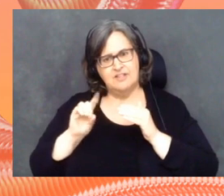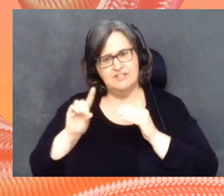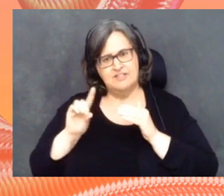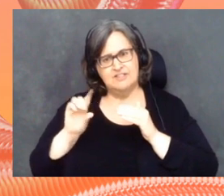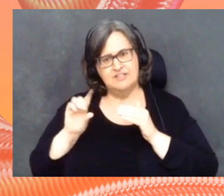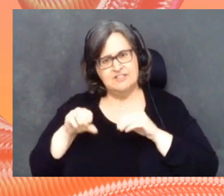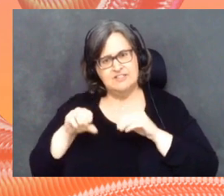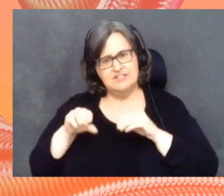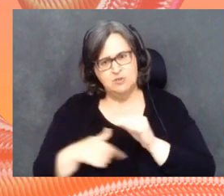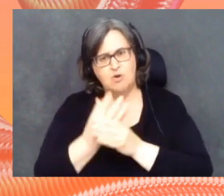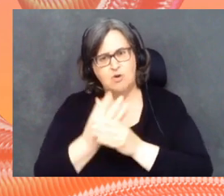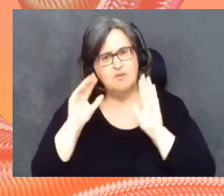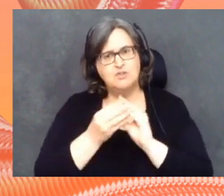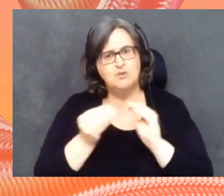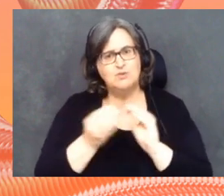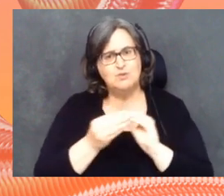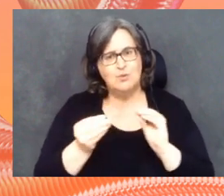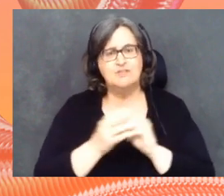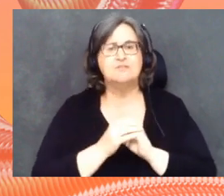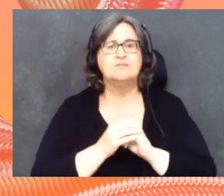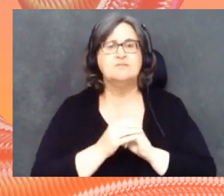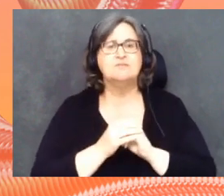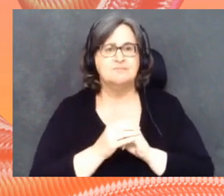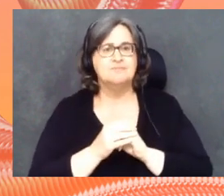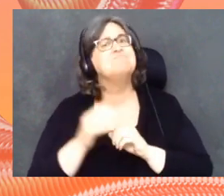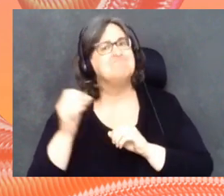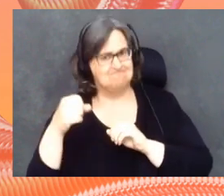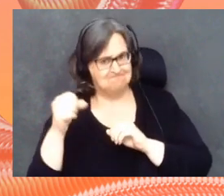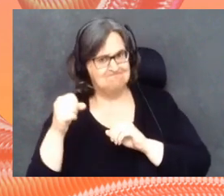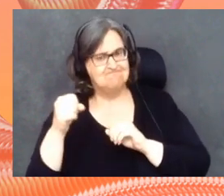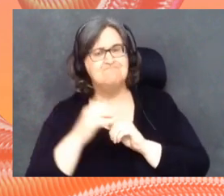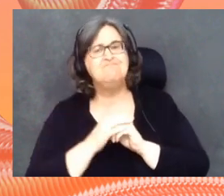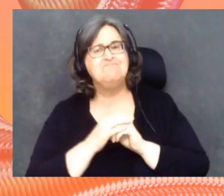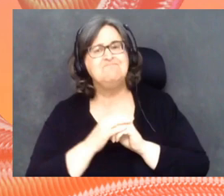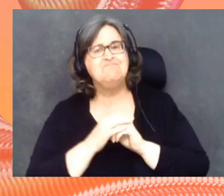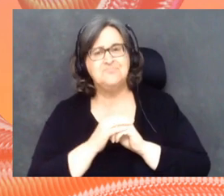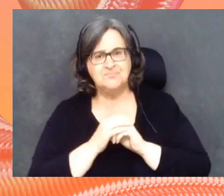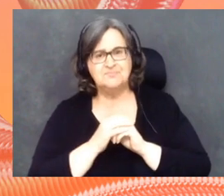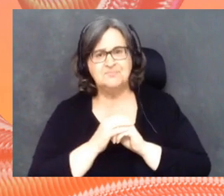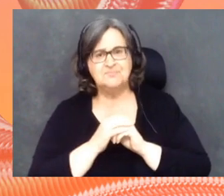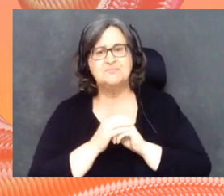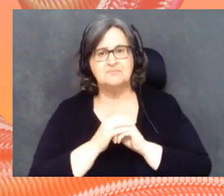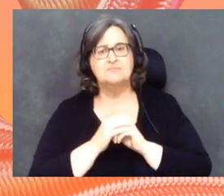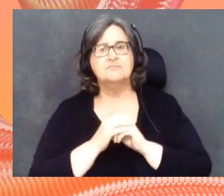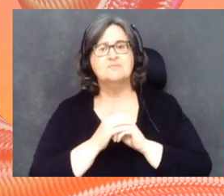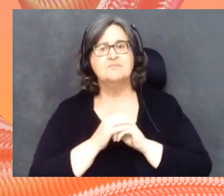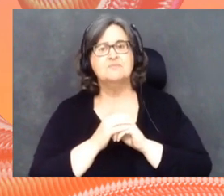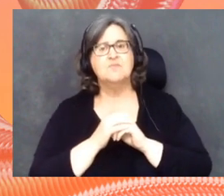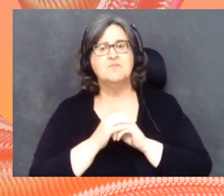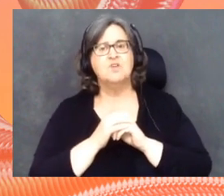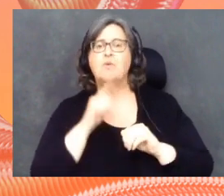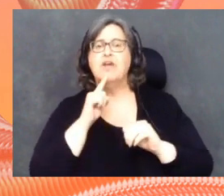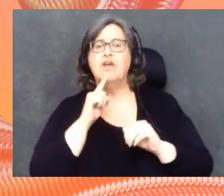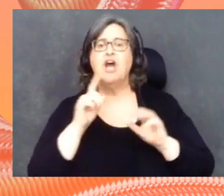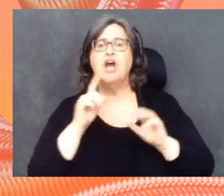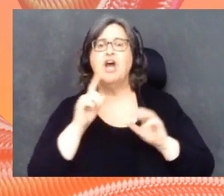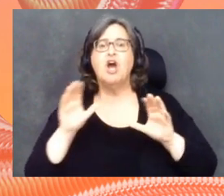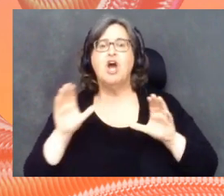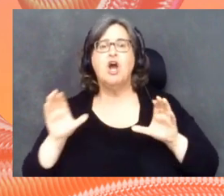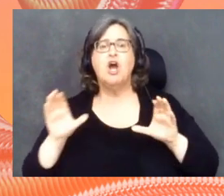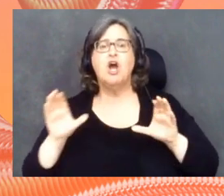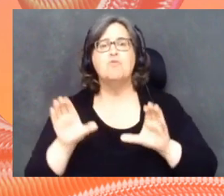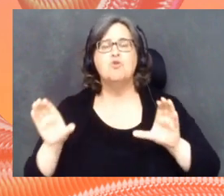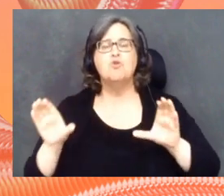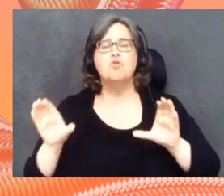telling. Yeah, and I feel like as movement storytellers, as like movement justice